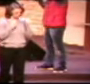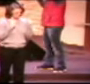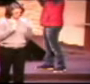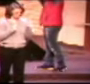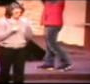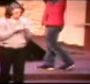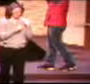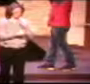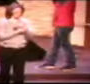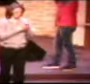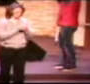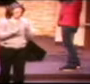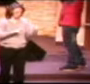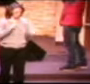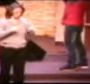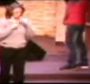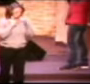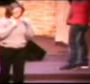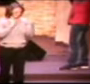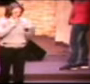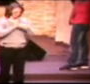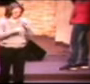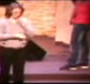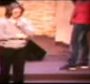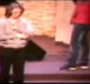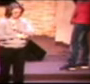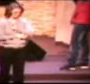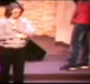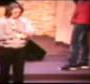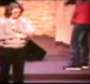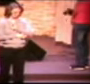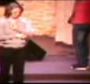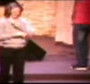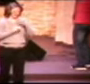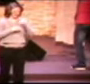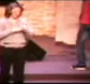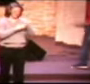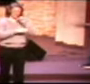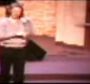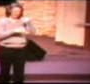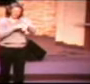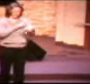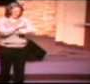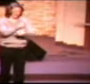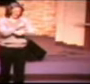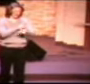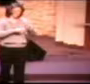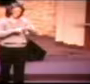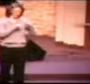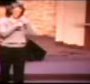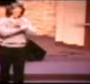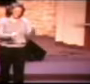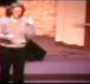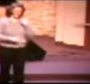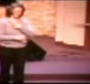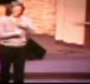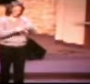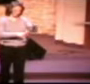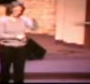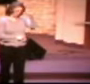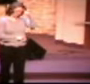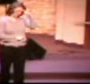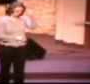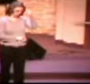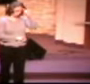us as we forgive those who sin against us. And lead us not into temptation, but deliver